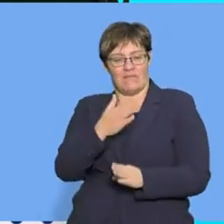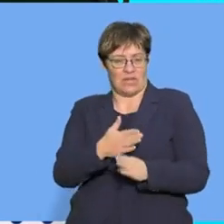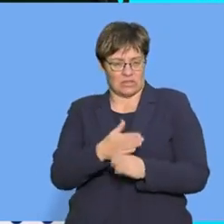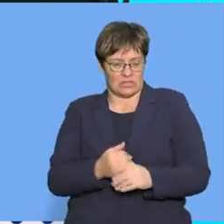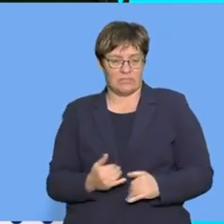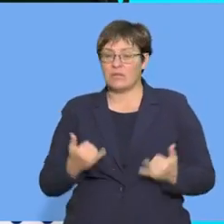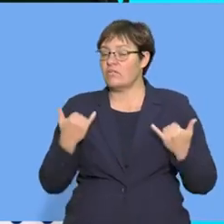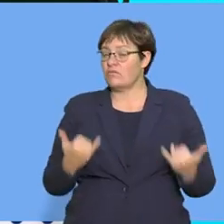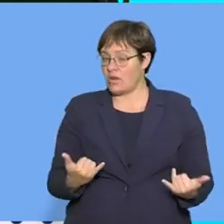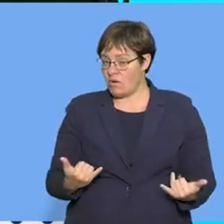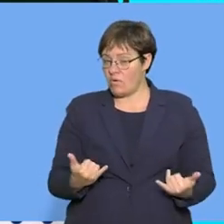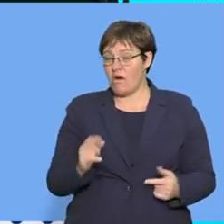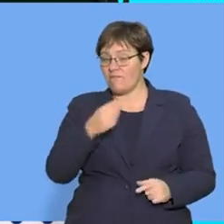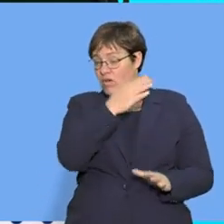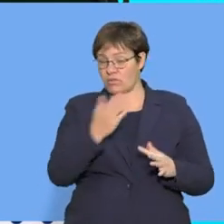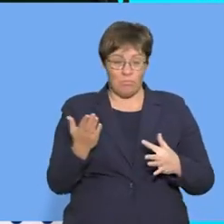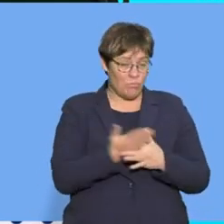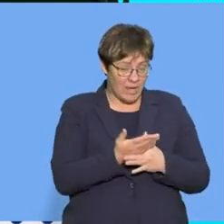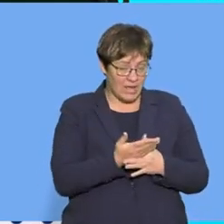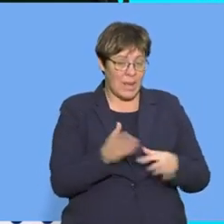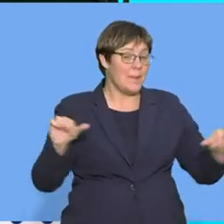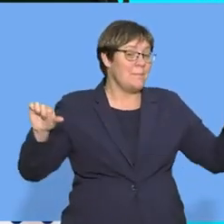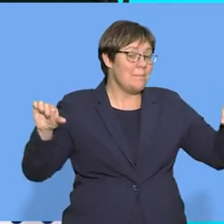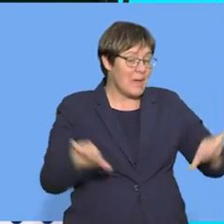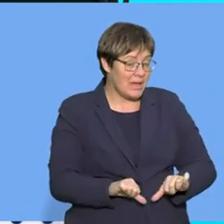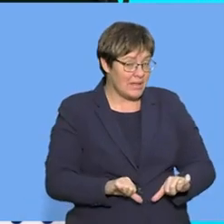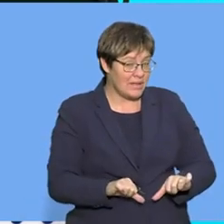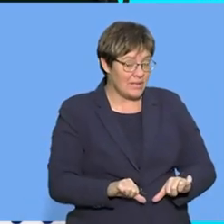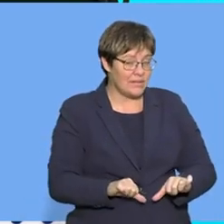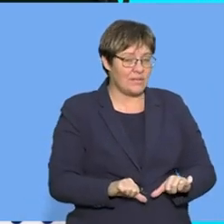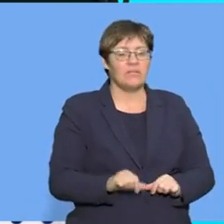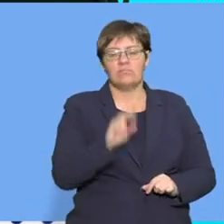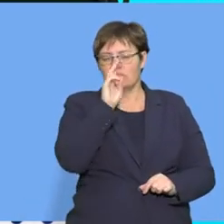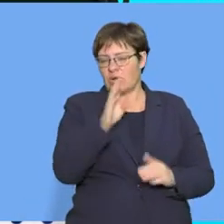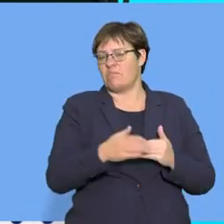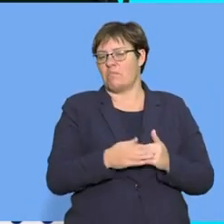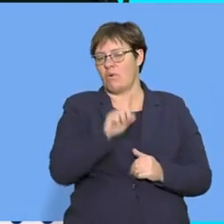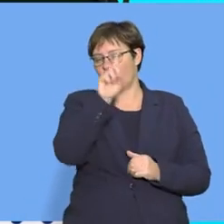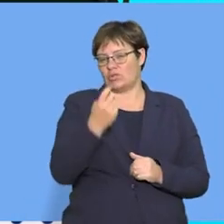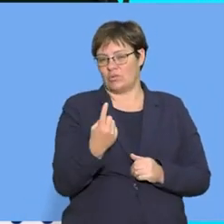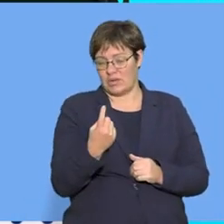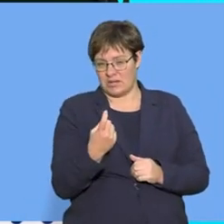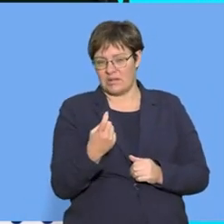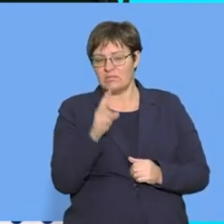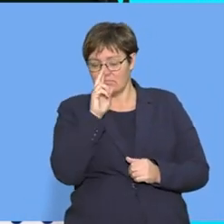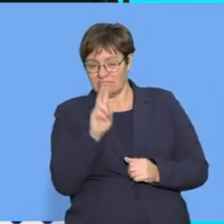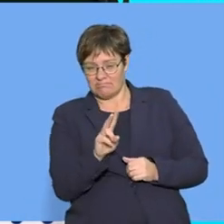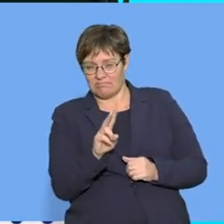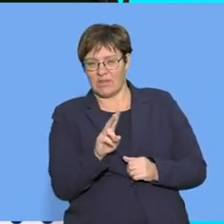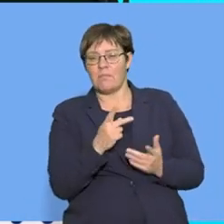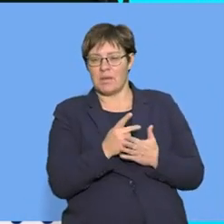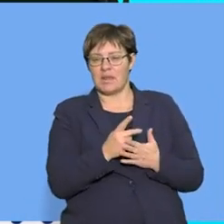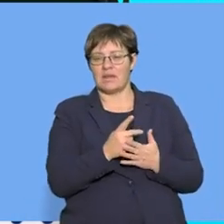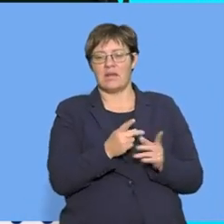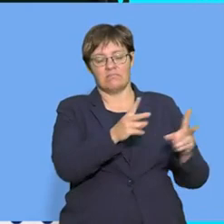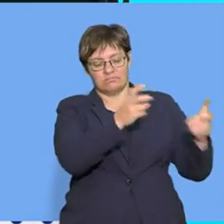for now, I want to take a quick ad break. When I come back, I will then look at one more question that we're going to look at that is adapted from